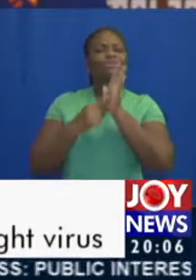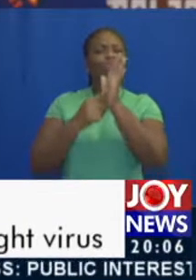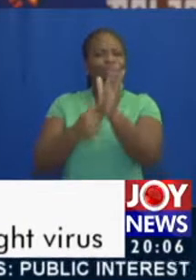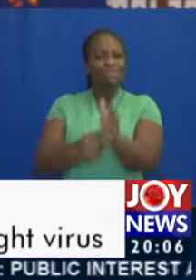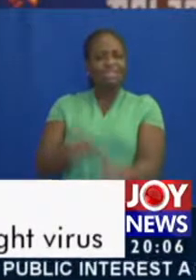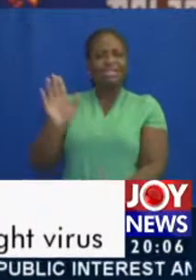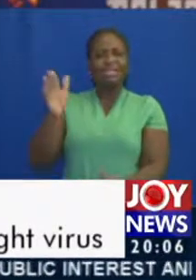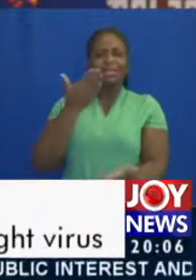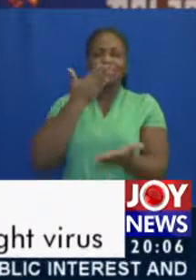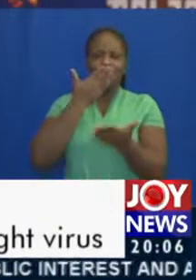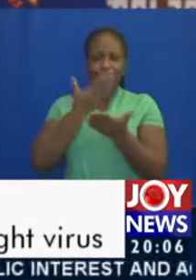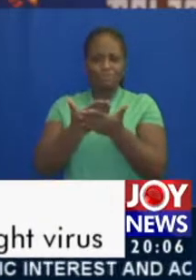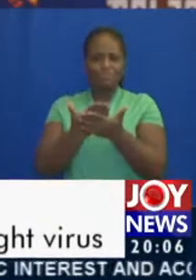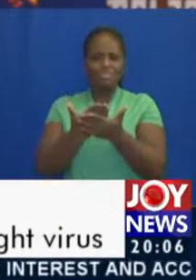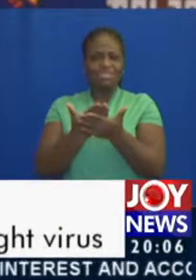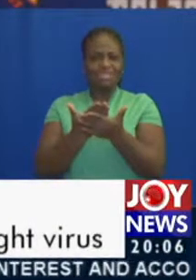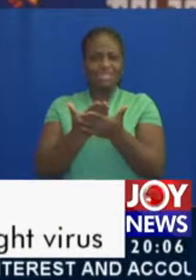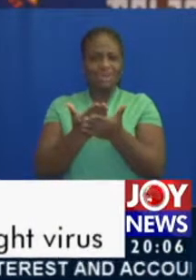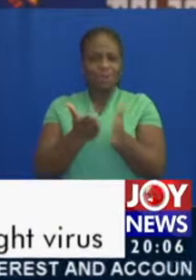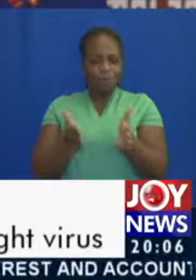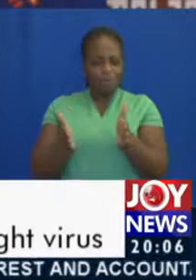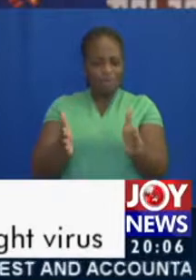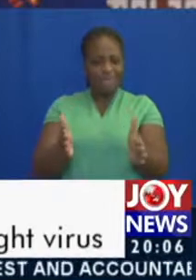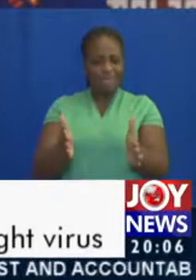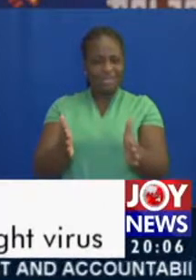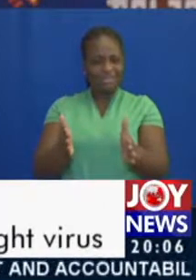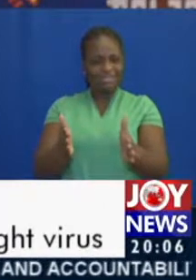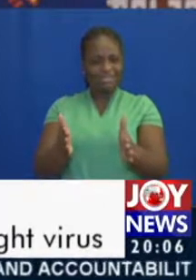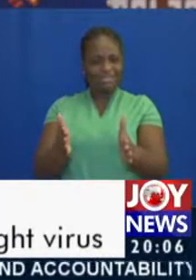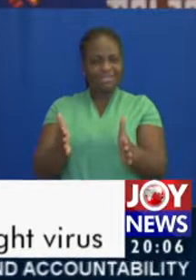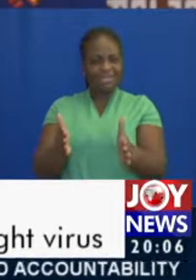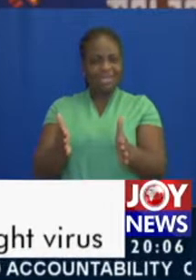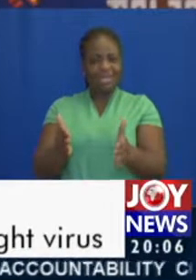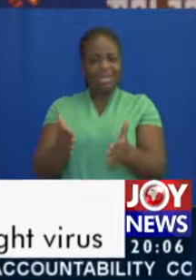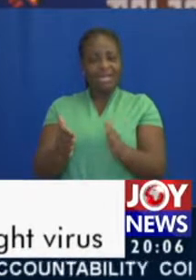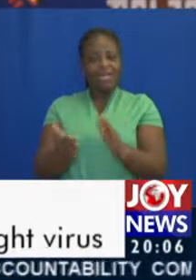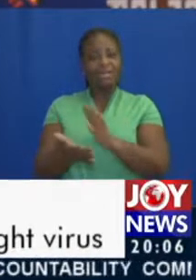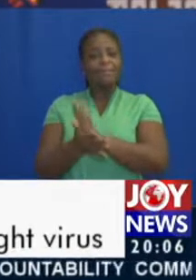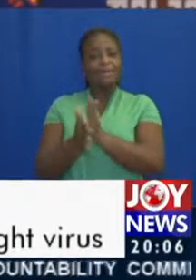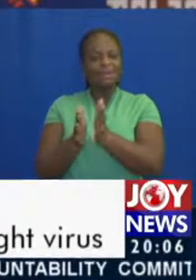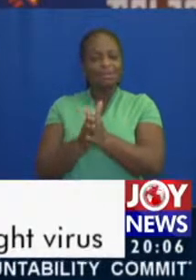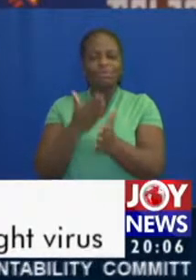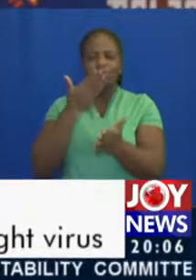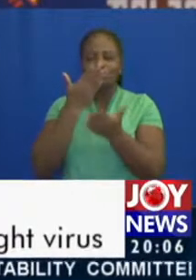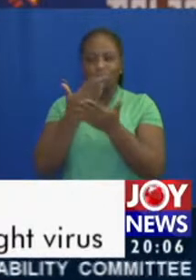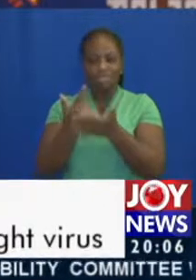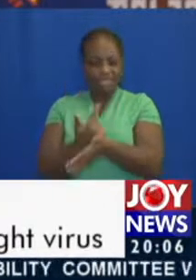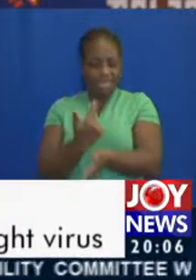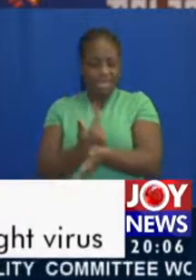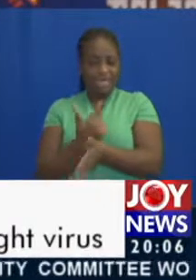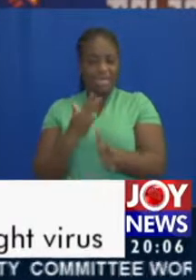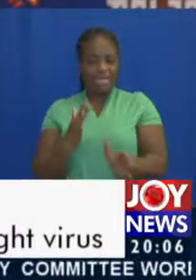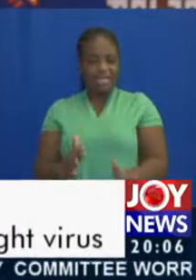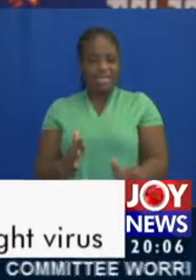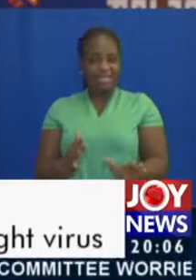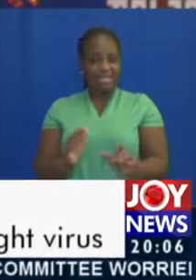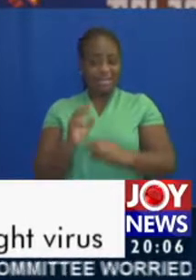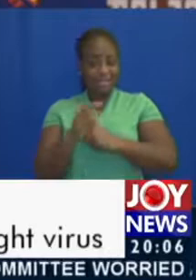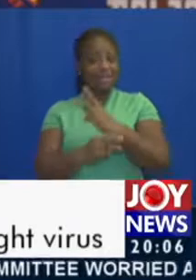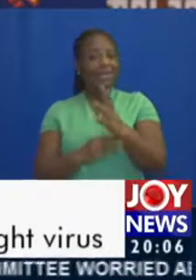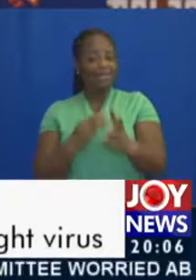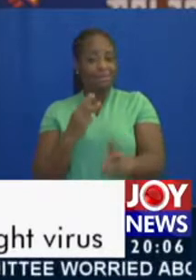again to consolidating our status as a beacon of democracy on the continent and in the